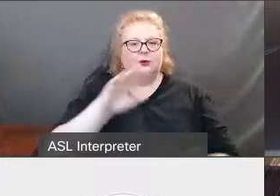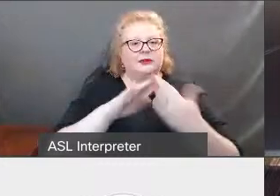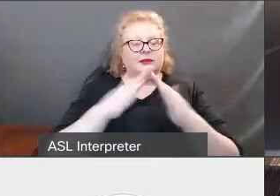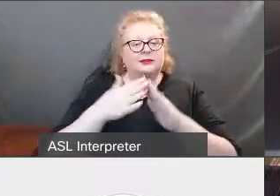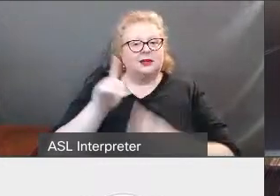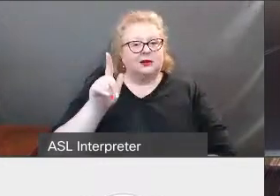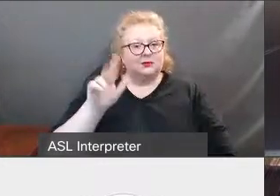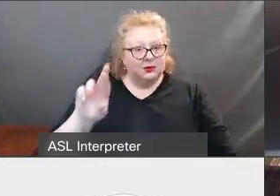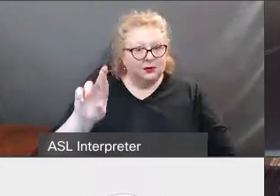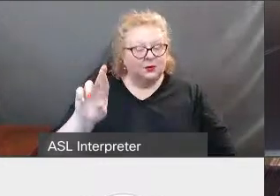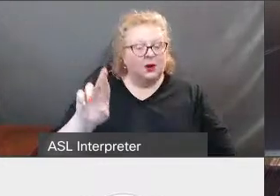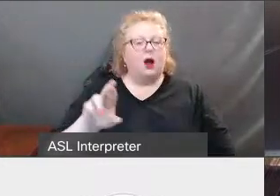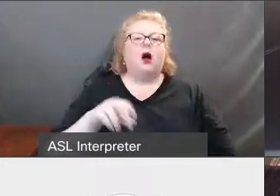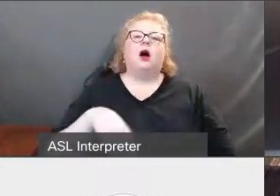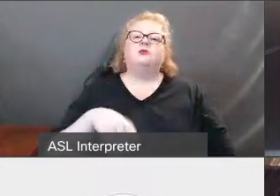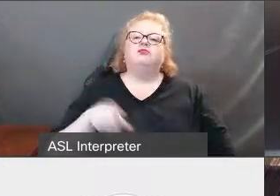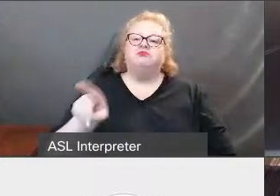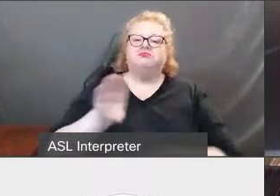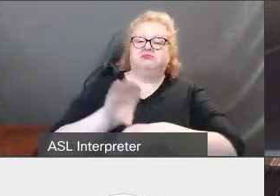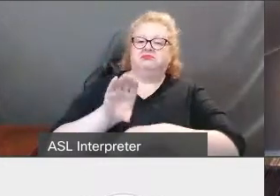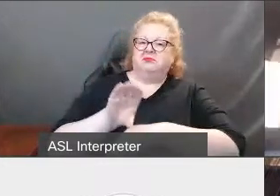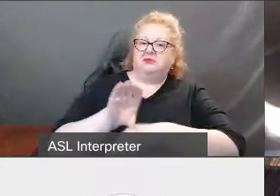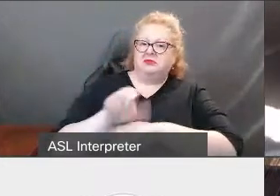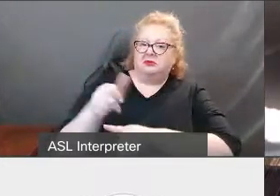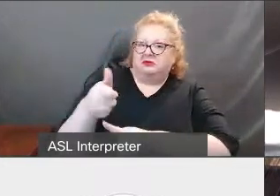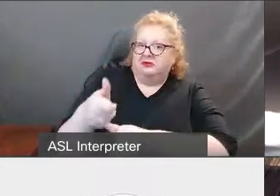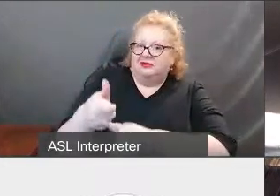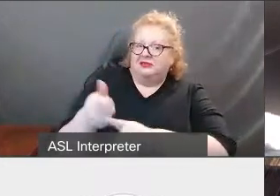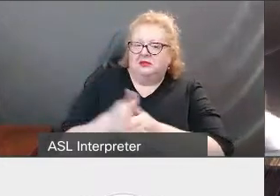The church is very interested in